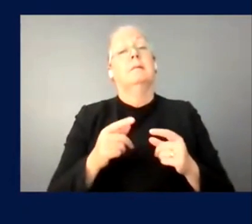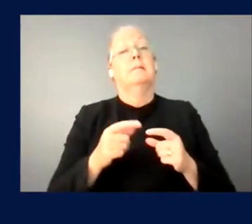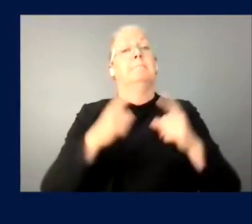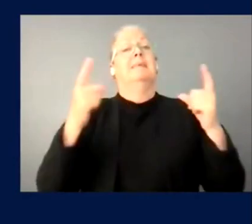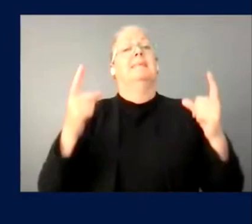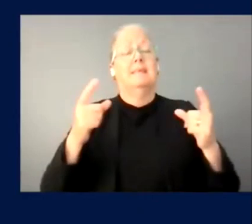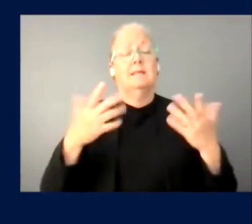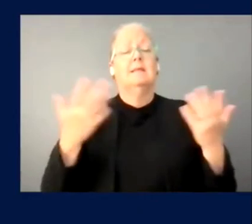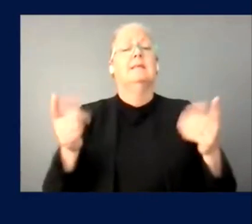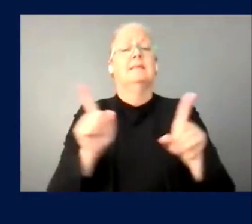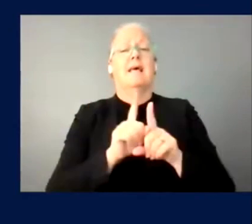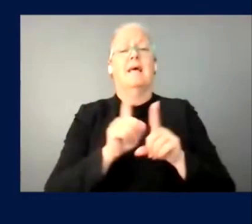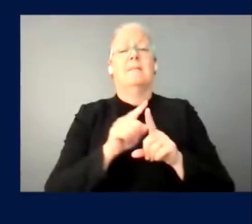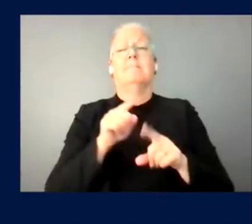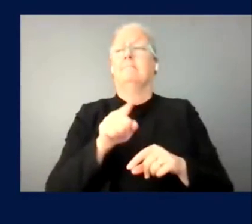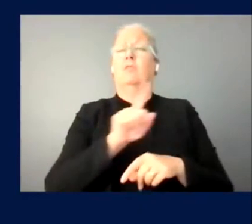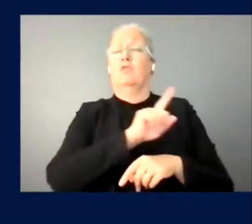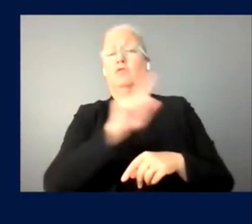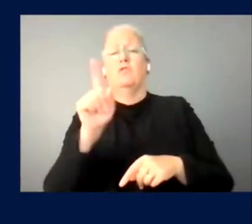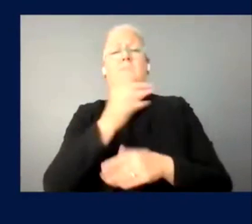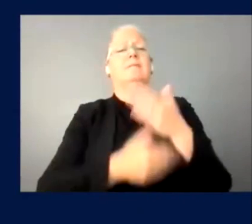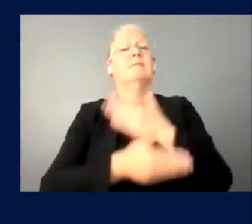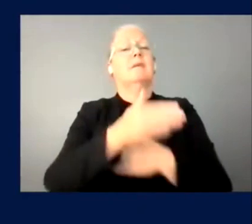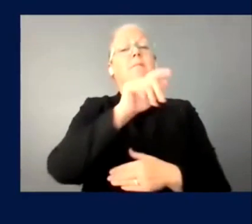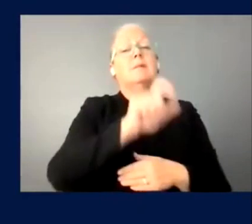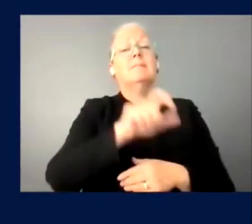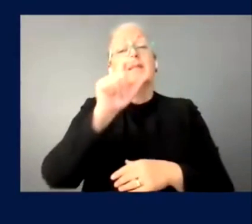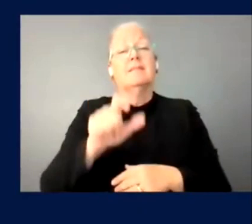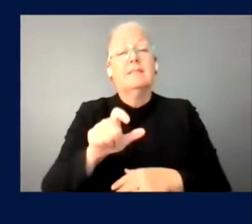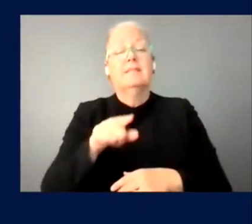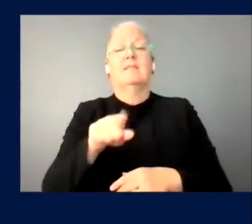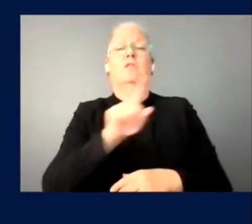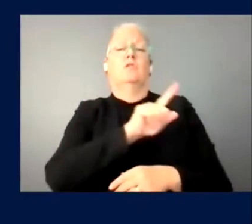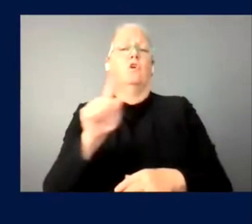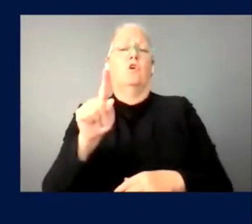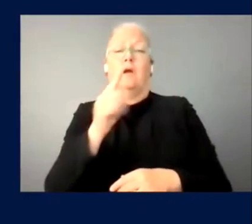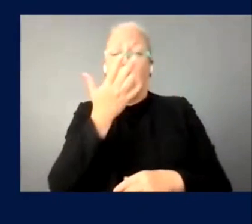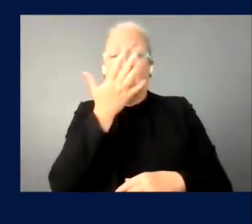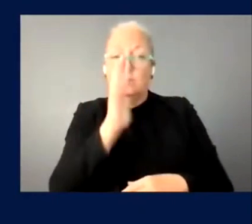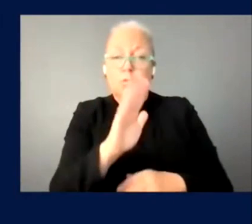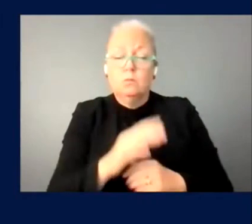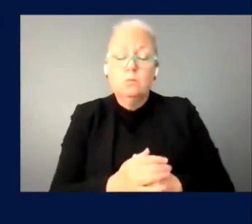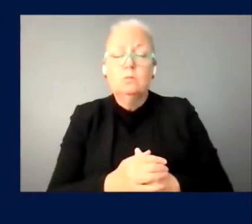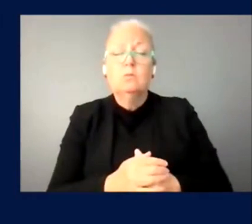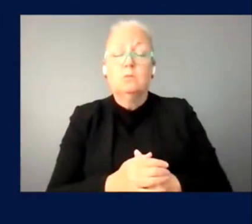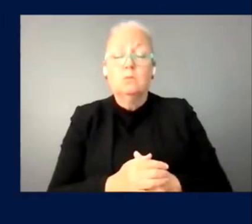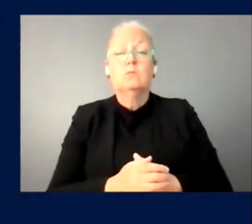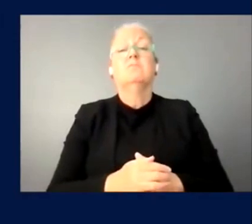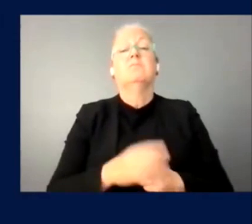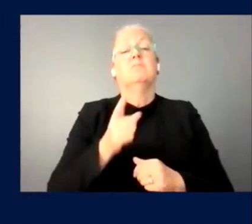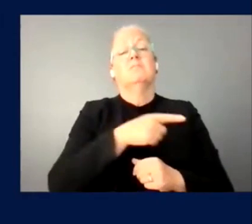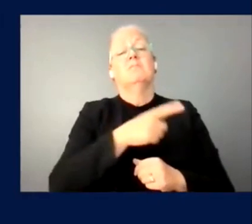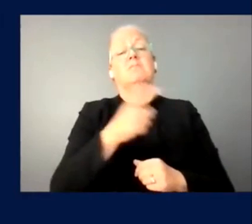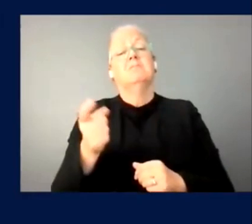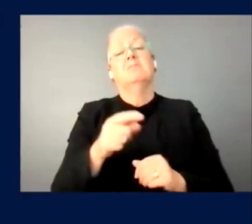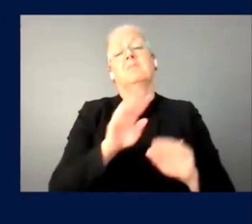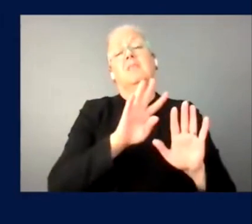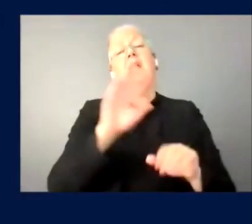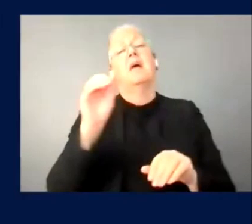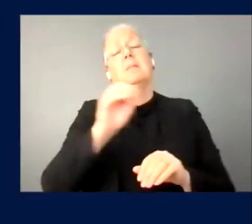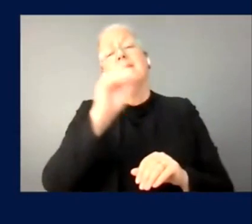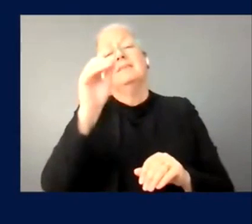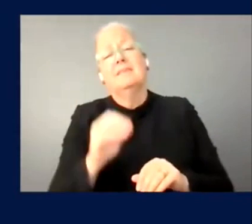barriers. And around 72% of the participants in the survey had their eligibility to use accessible